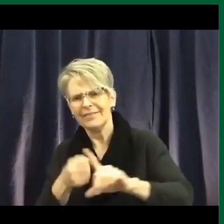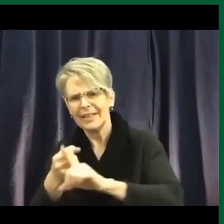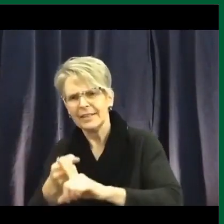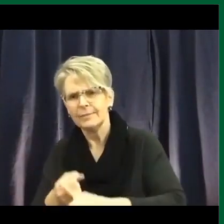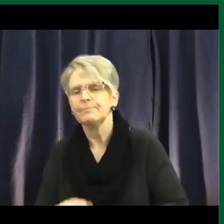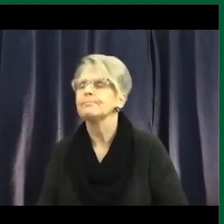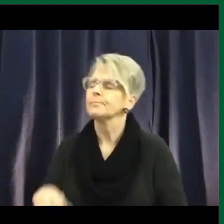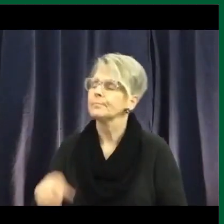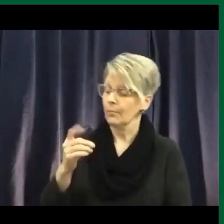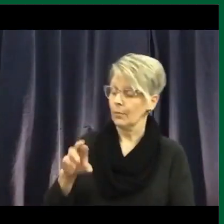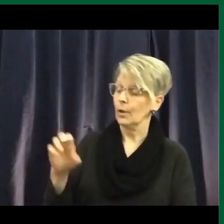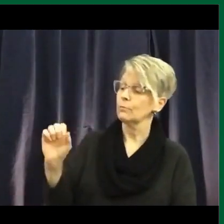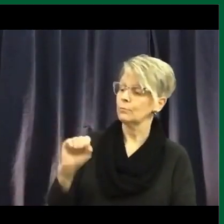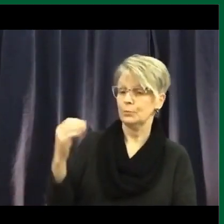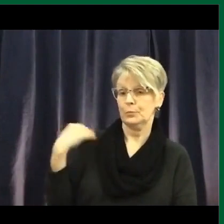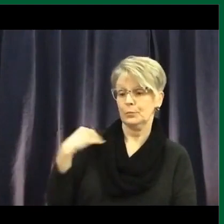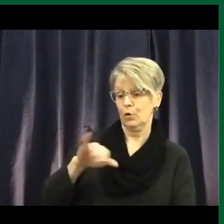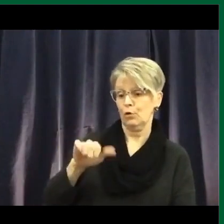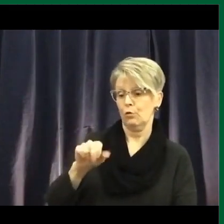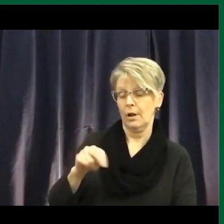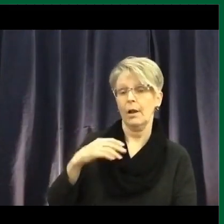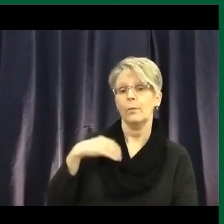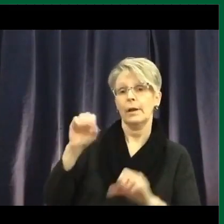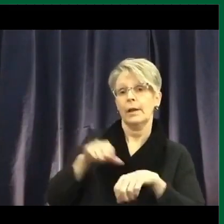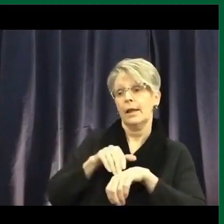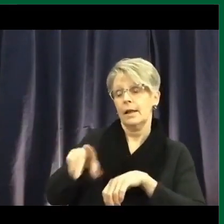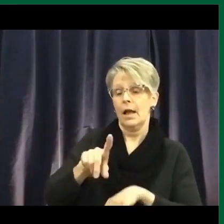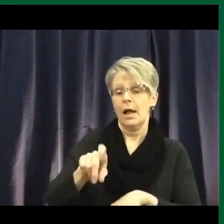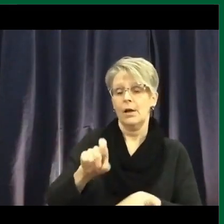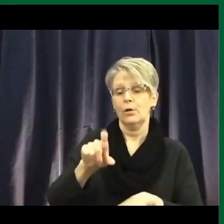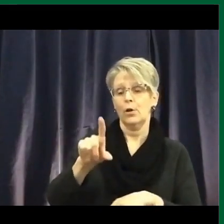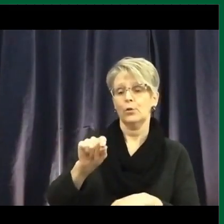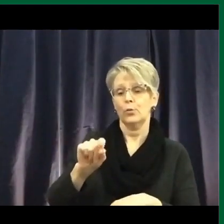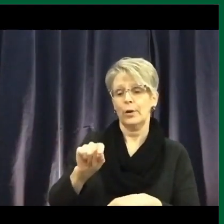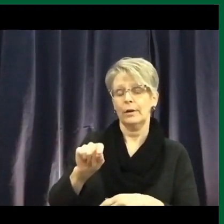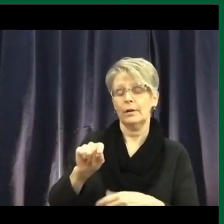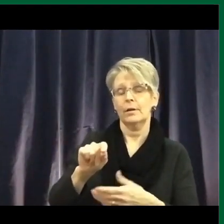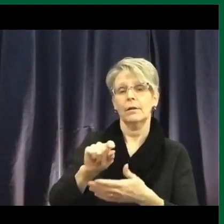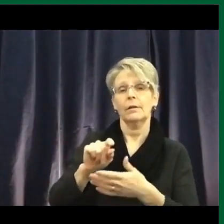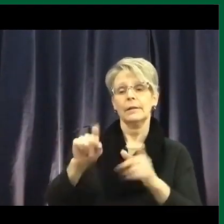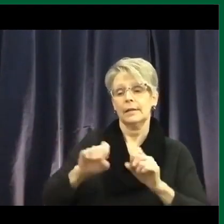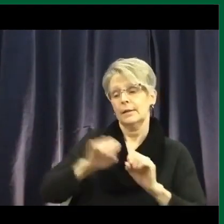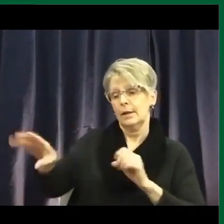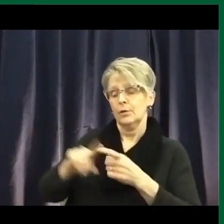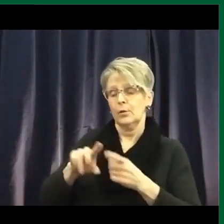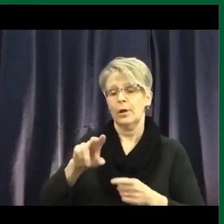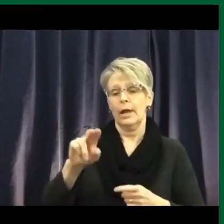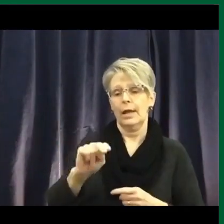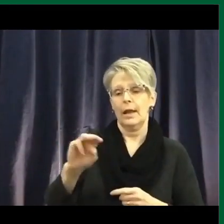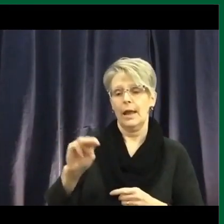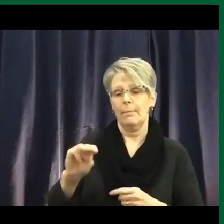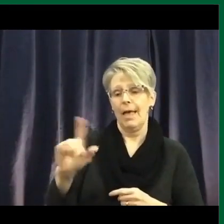early January, we could send up to 120 tests a week to NML. Now the RPL can do